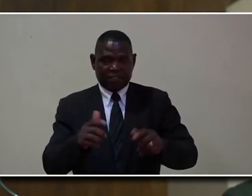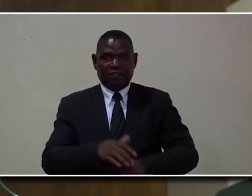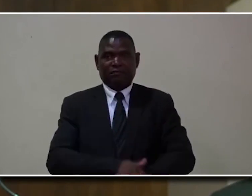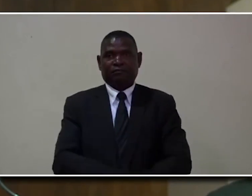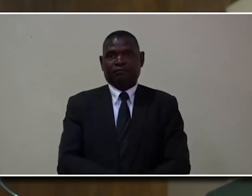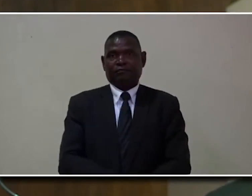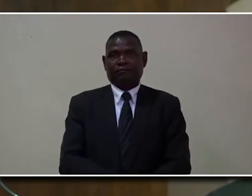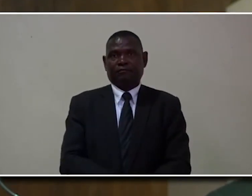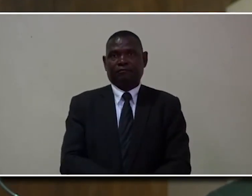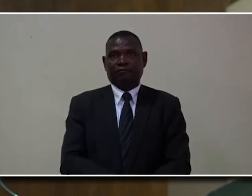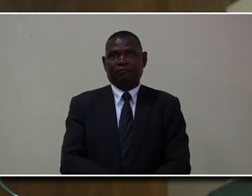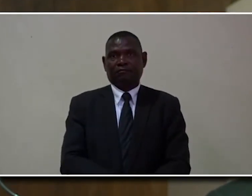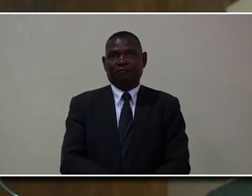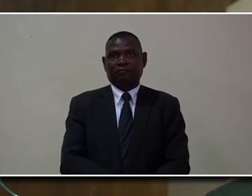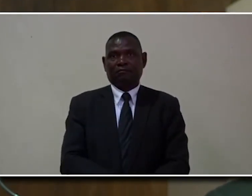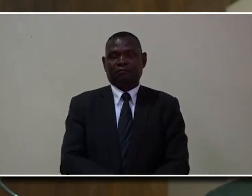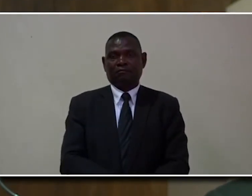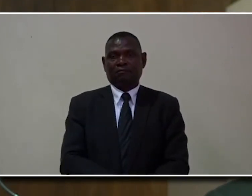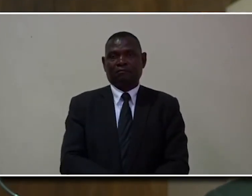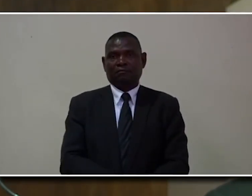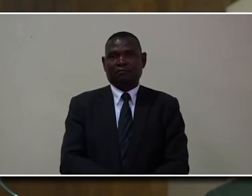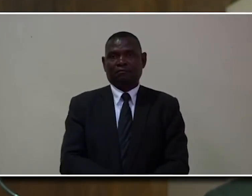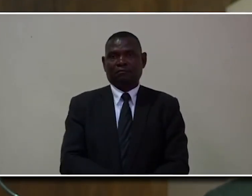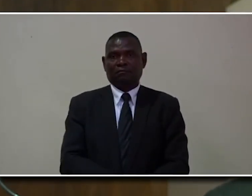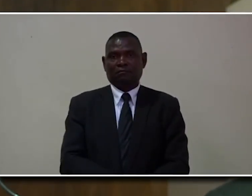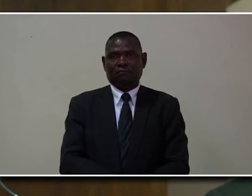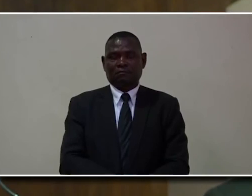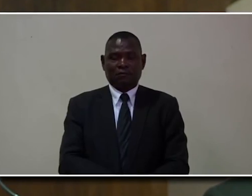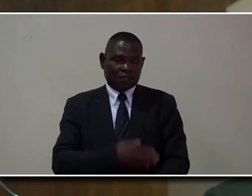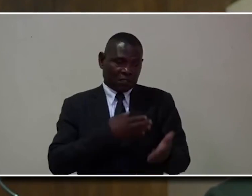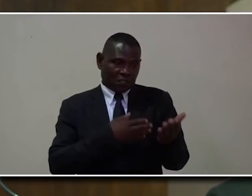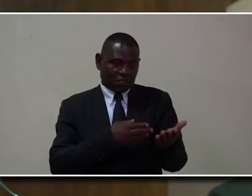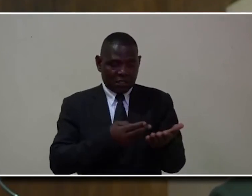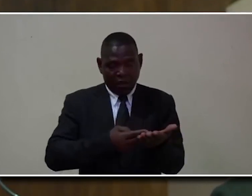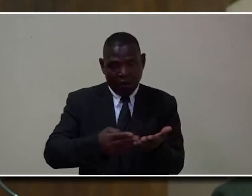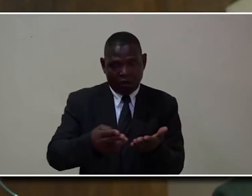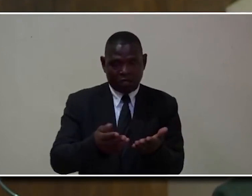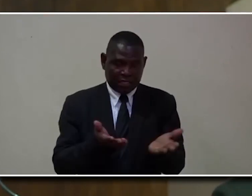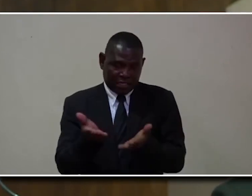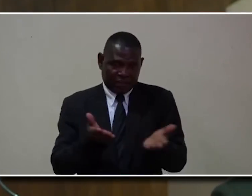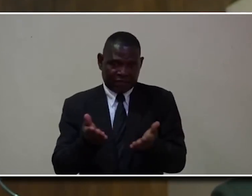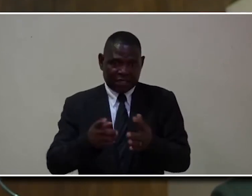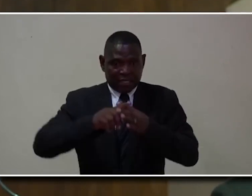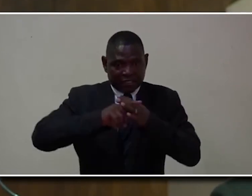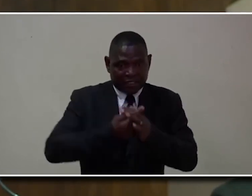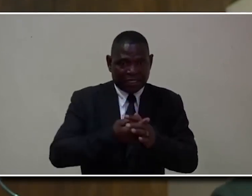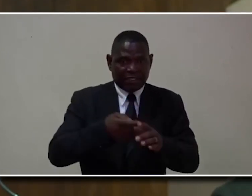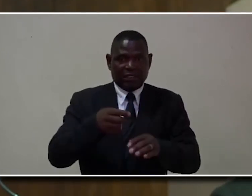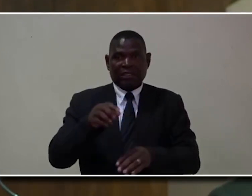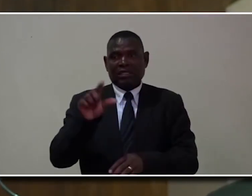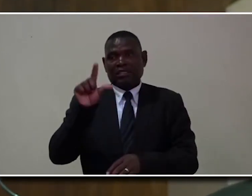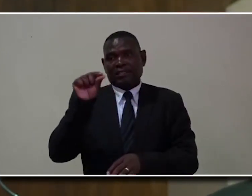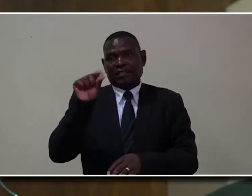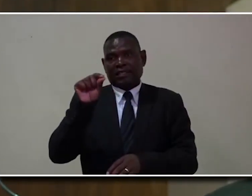wazisonyezo. The divine service is scheduled to start at 9 hours. Mapempero ayamba ndi nthawi ya